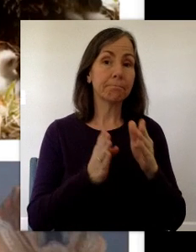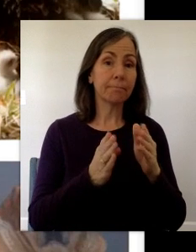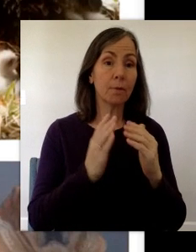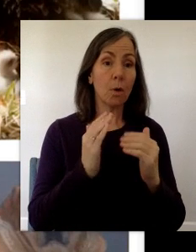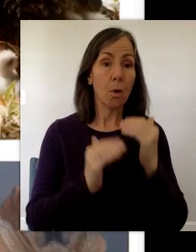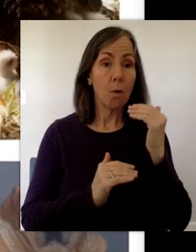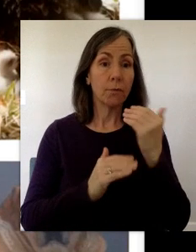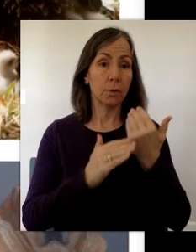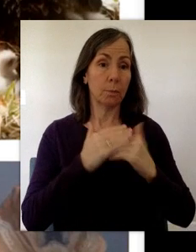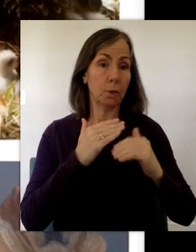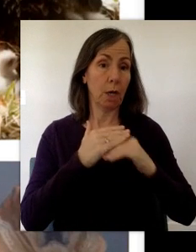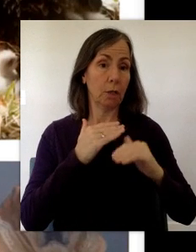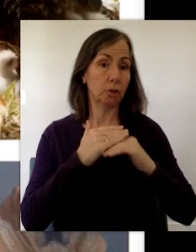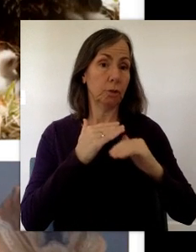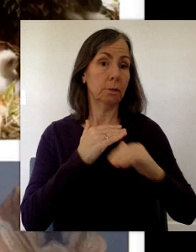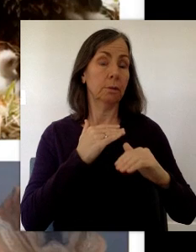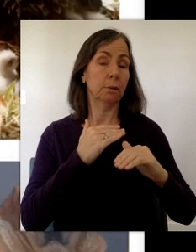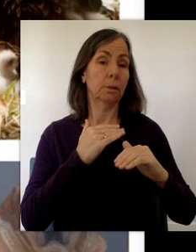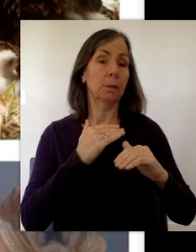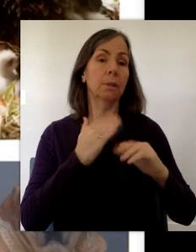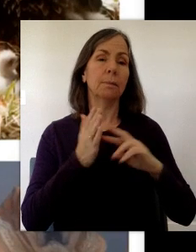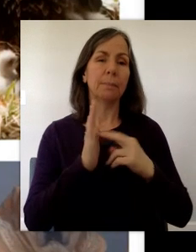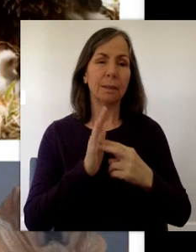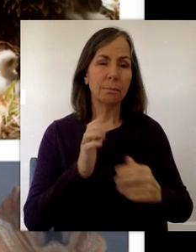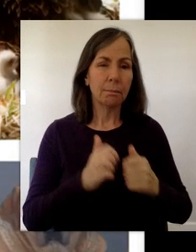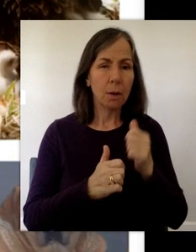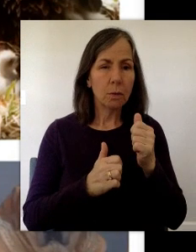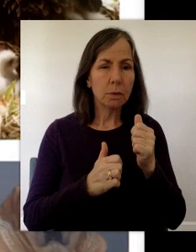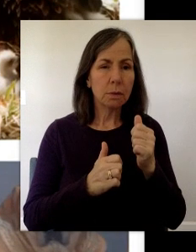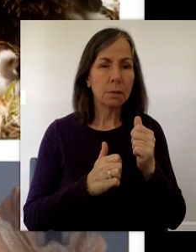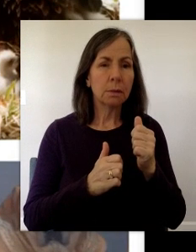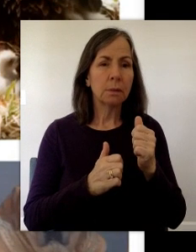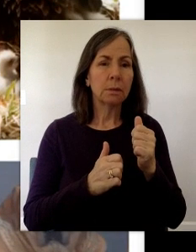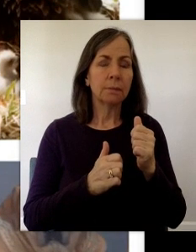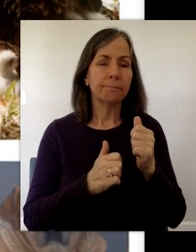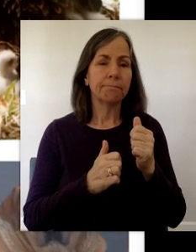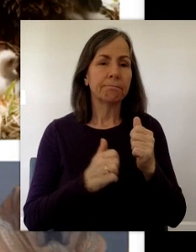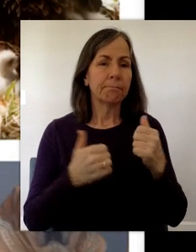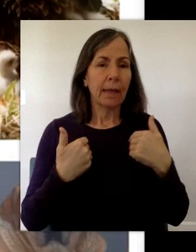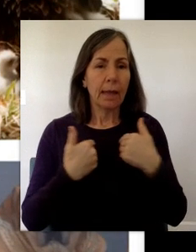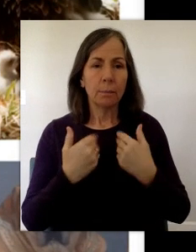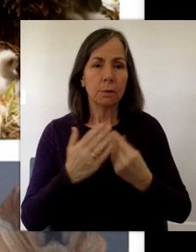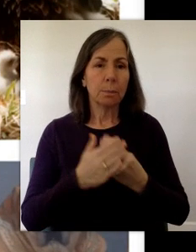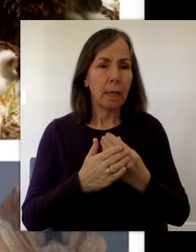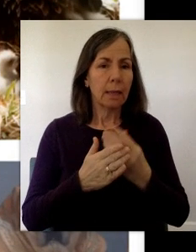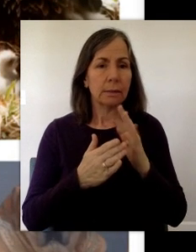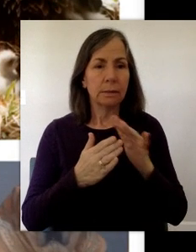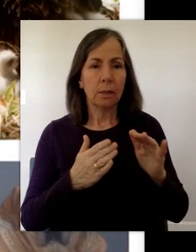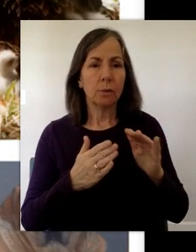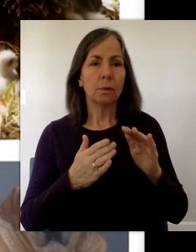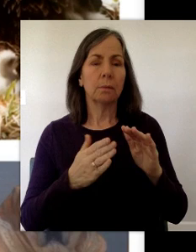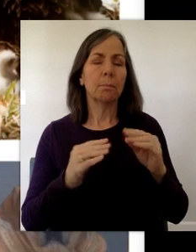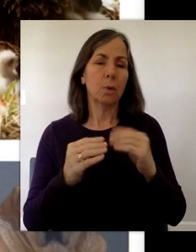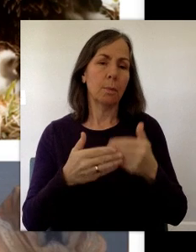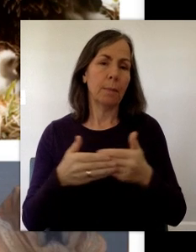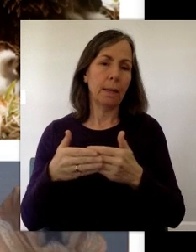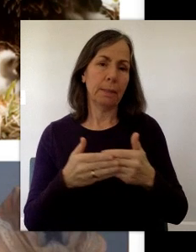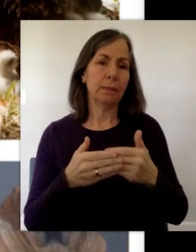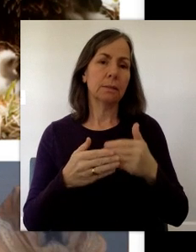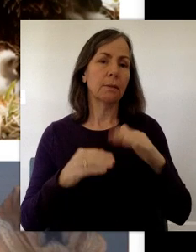Overproduction just simply says that most organisms have more babies than will actually live.